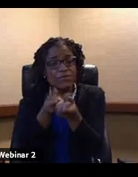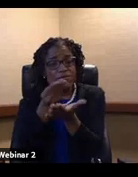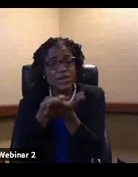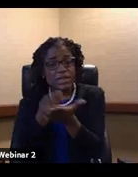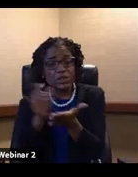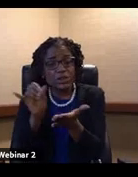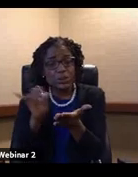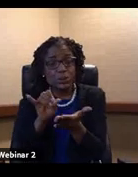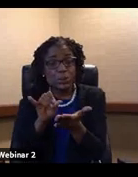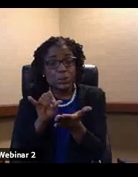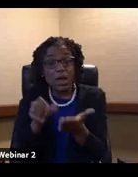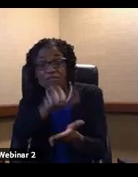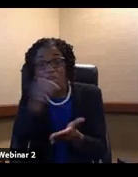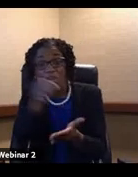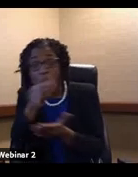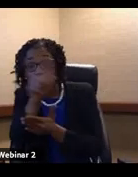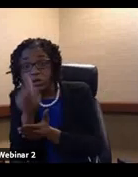Any other questions?